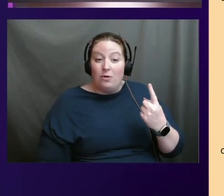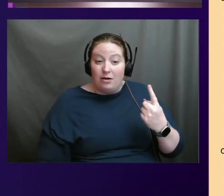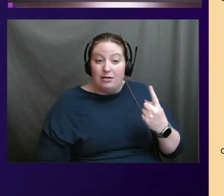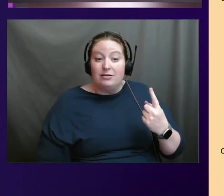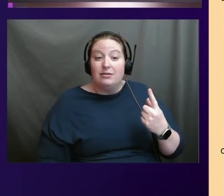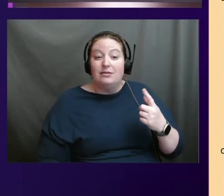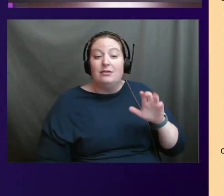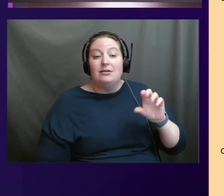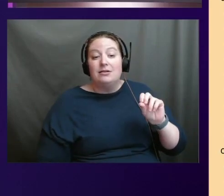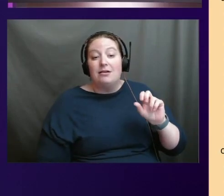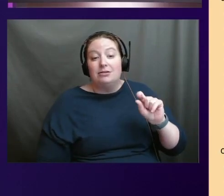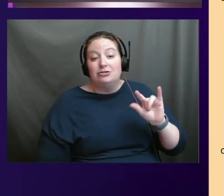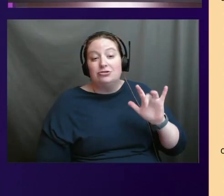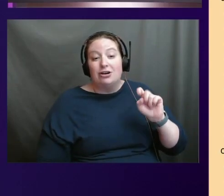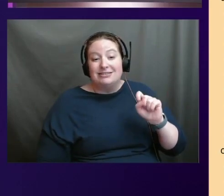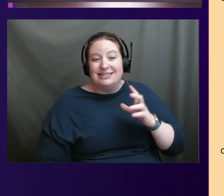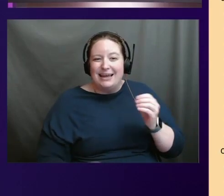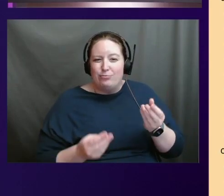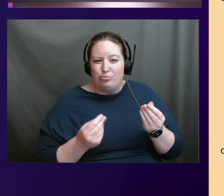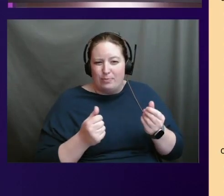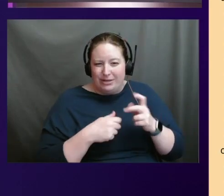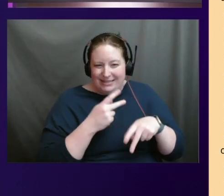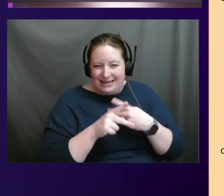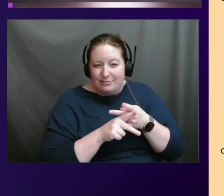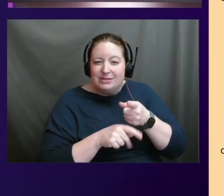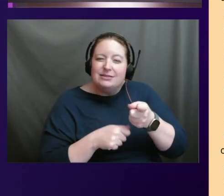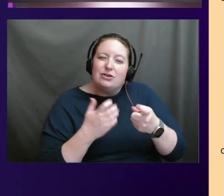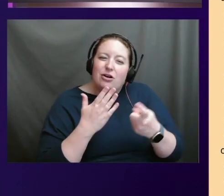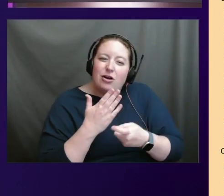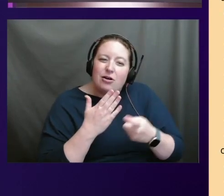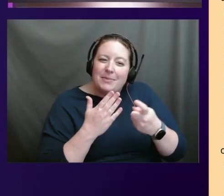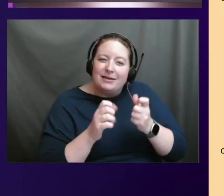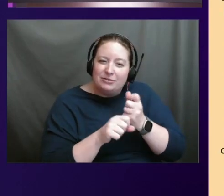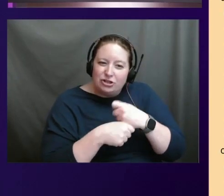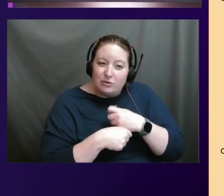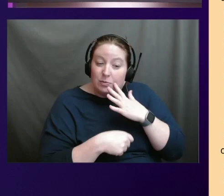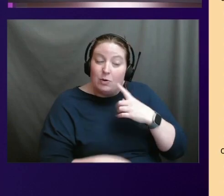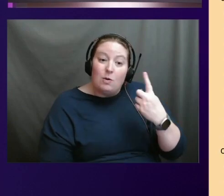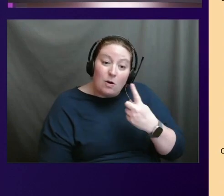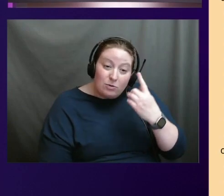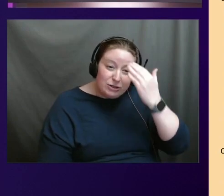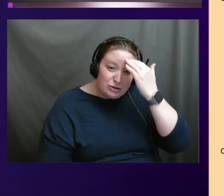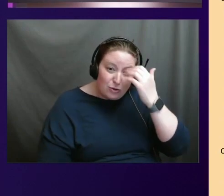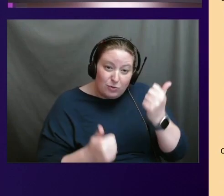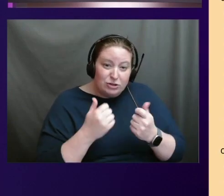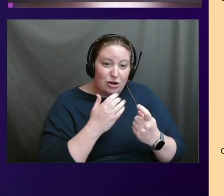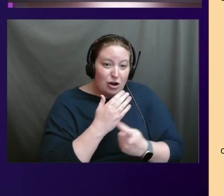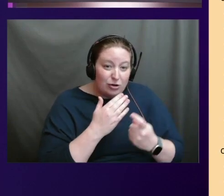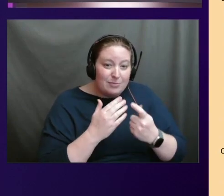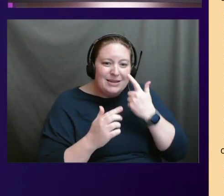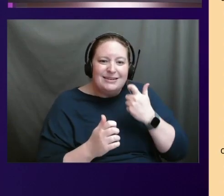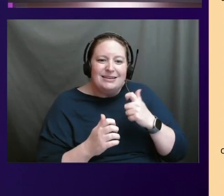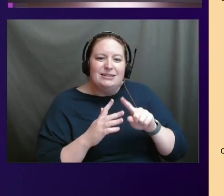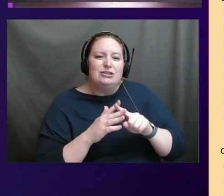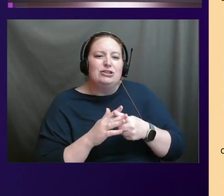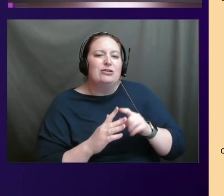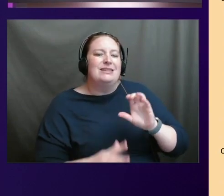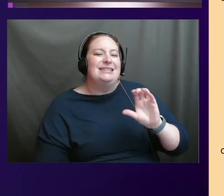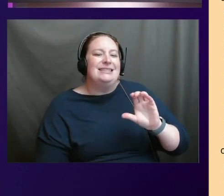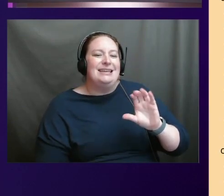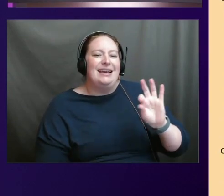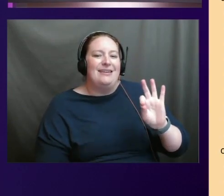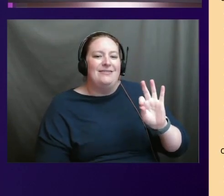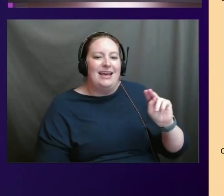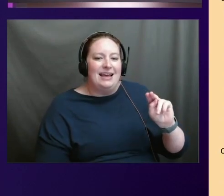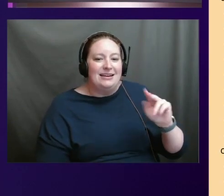the property types. These ones are auto-generated, and you will always know which ones are auto-generated because they start with this CFN prefix. So if it